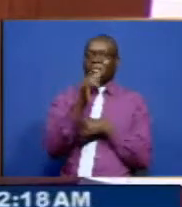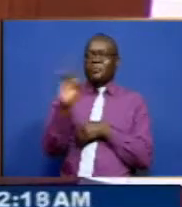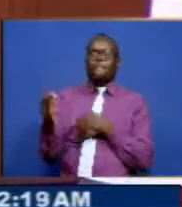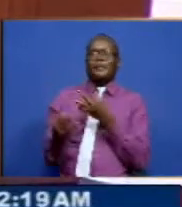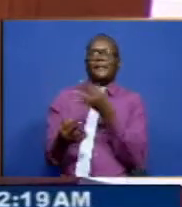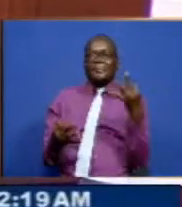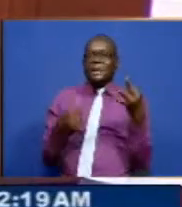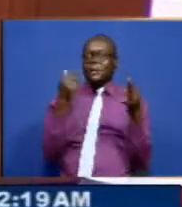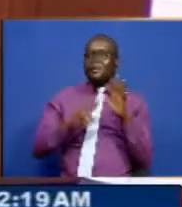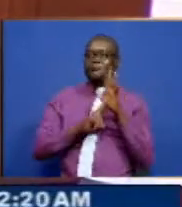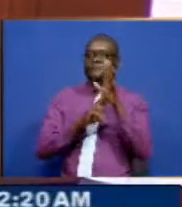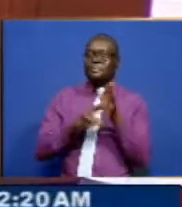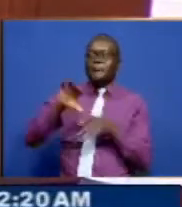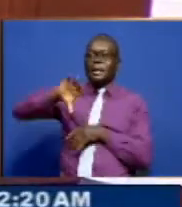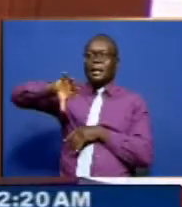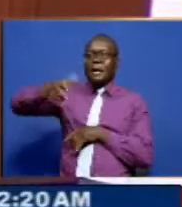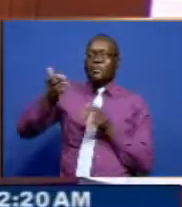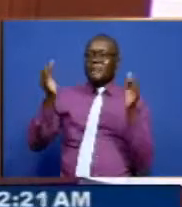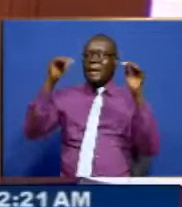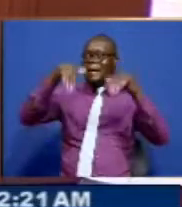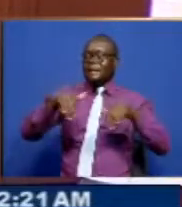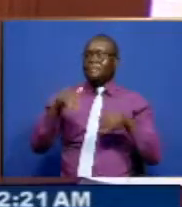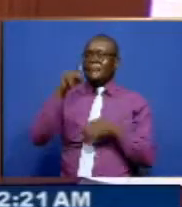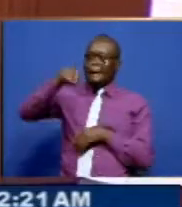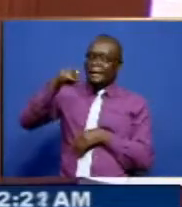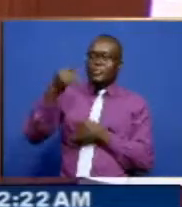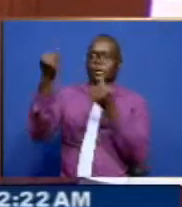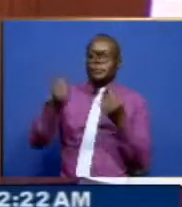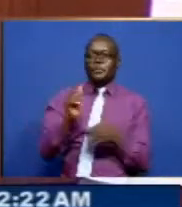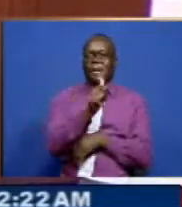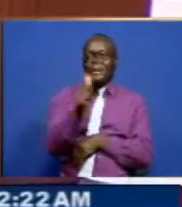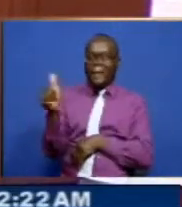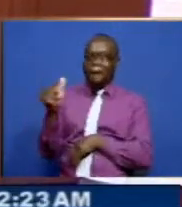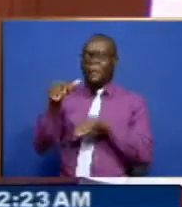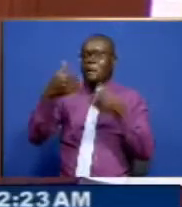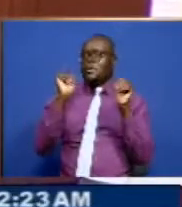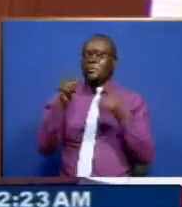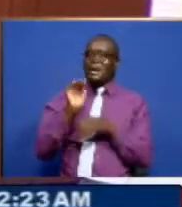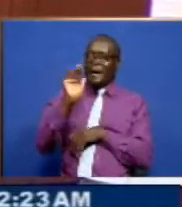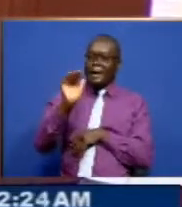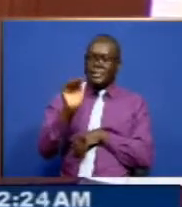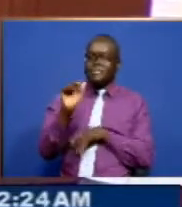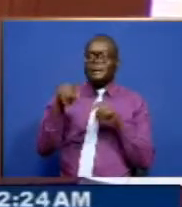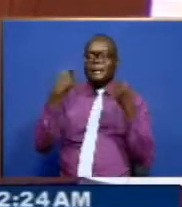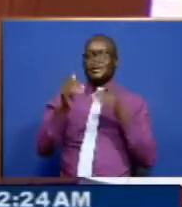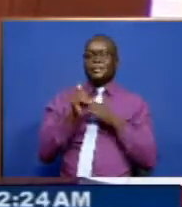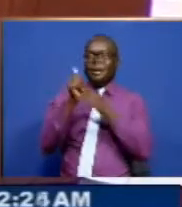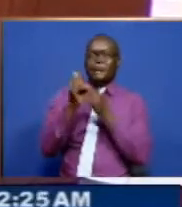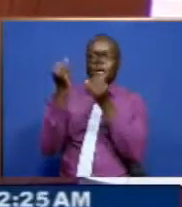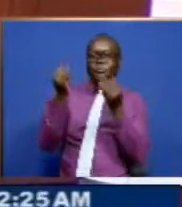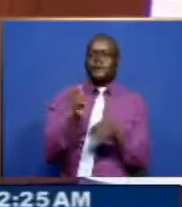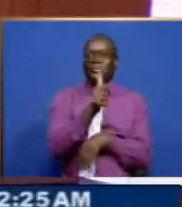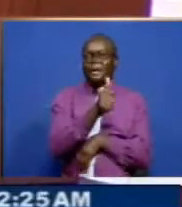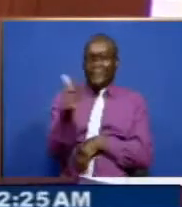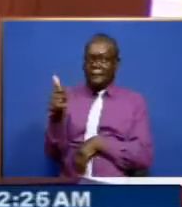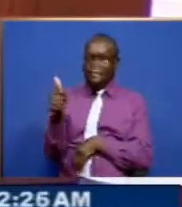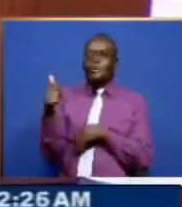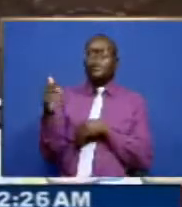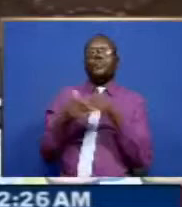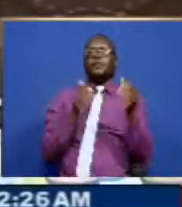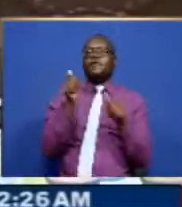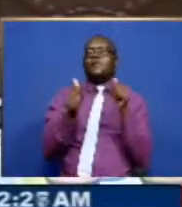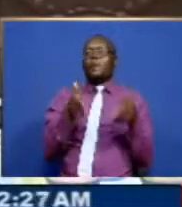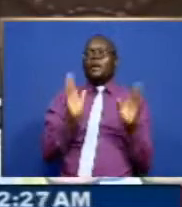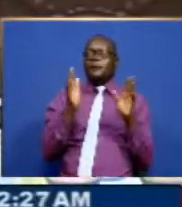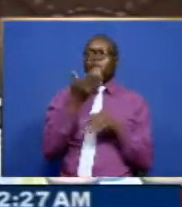who are representing the county assembly. Yes. If you are the lead, you can introduce them. Or you can ask their team leader to introduce them, whichever is convenient. Yes,